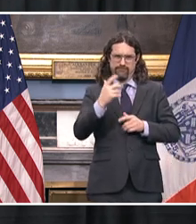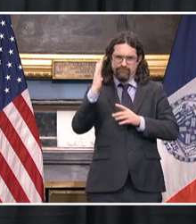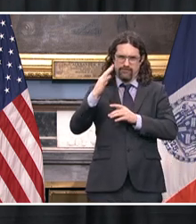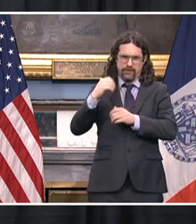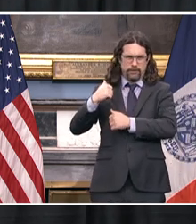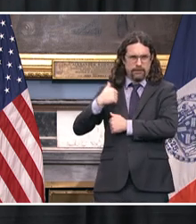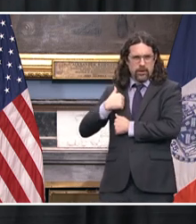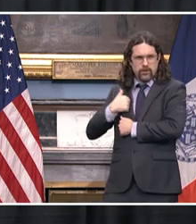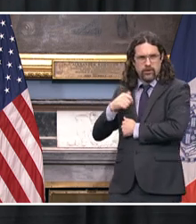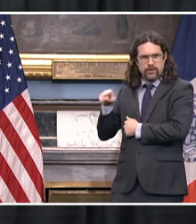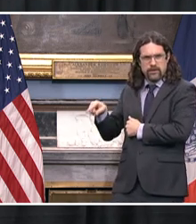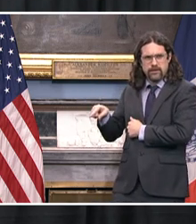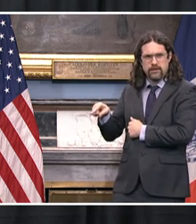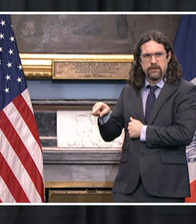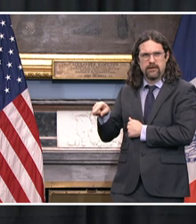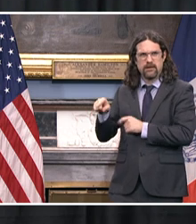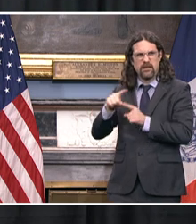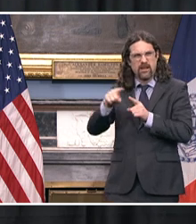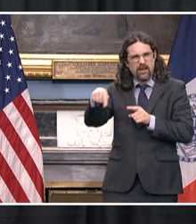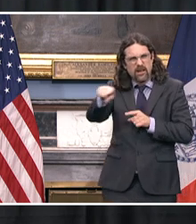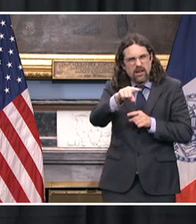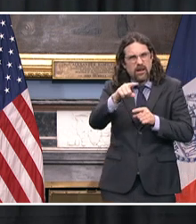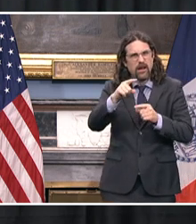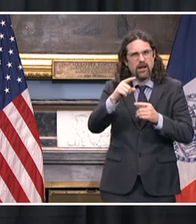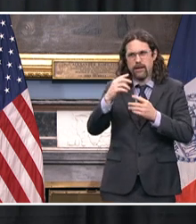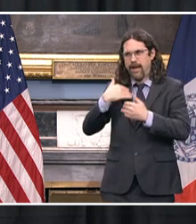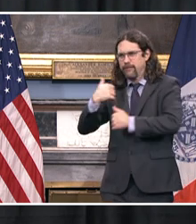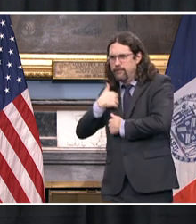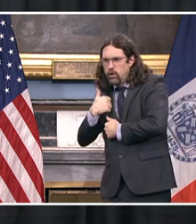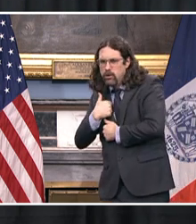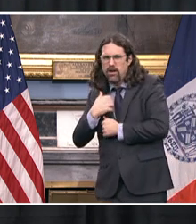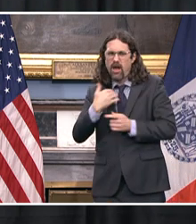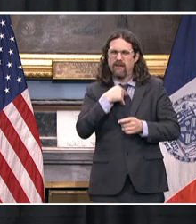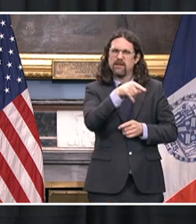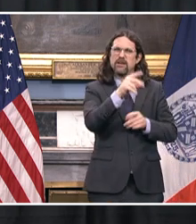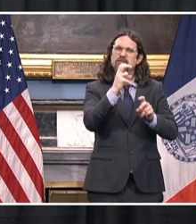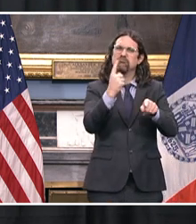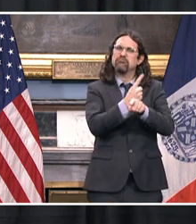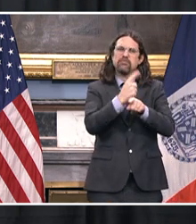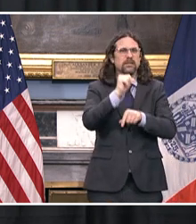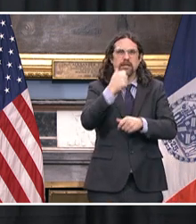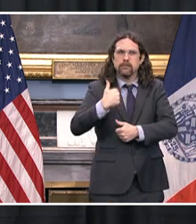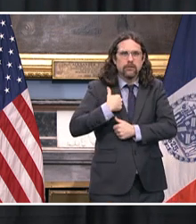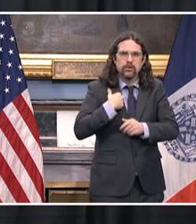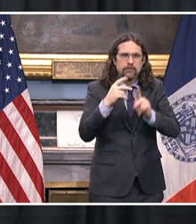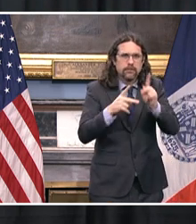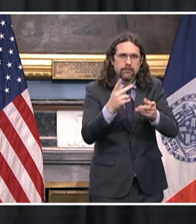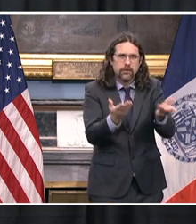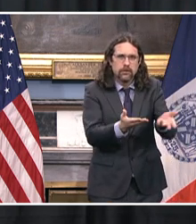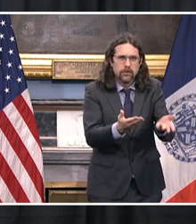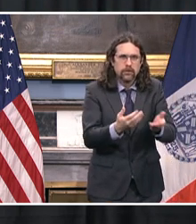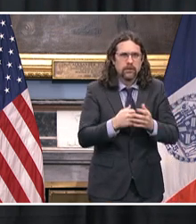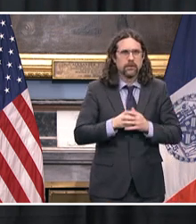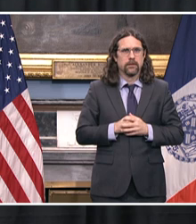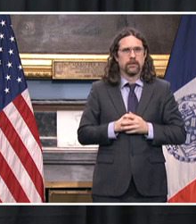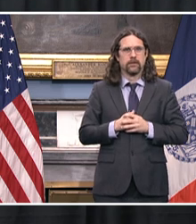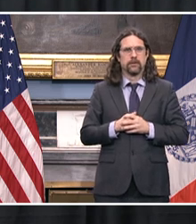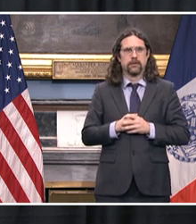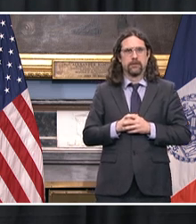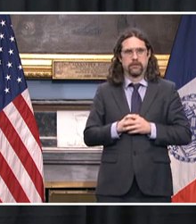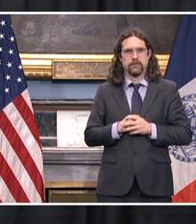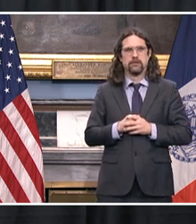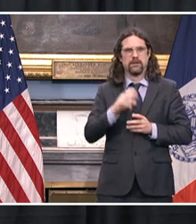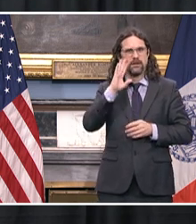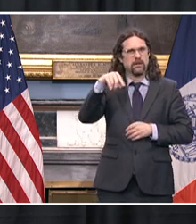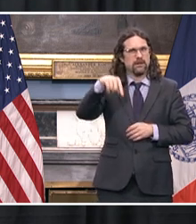New York City in our hour need. And they came here because they knew this was the epicenter of a national crisis. And in fact, the